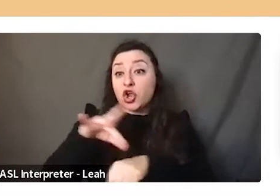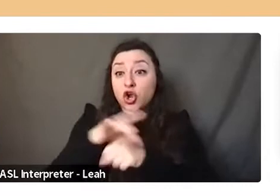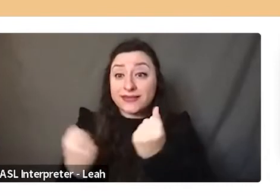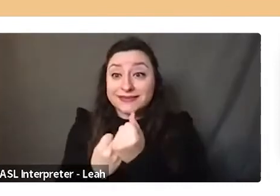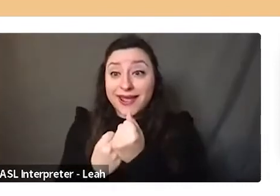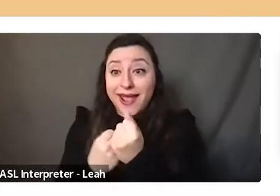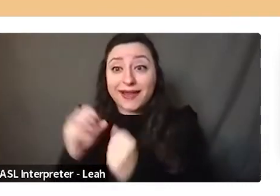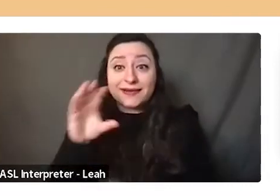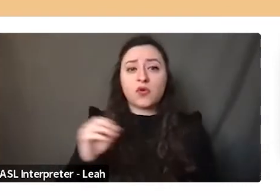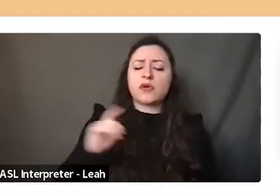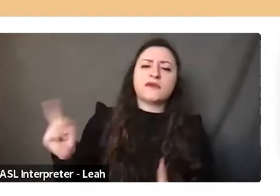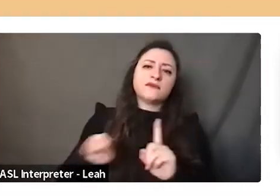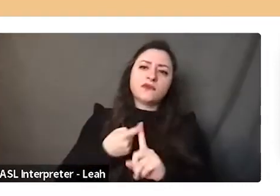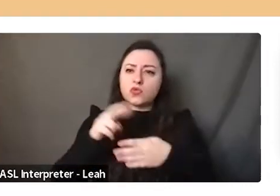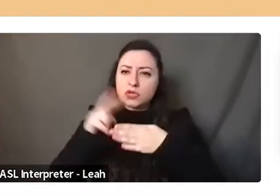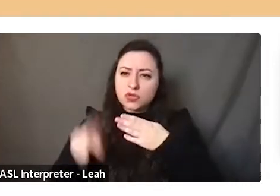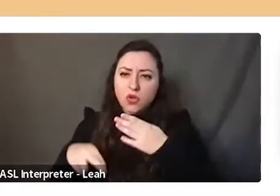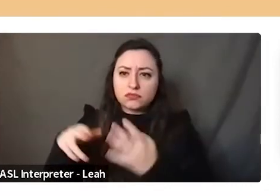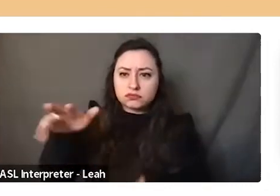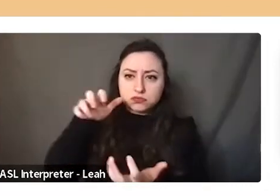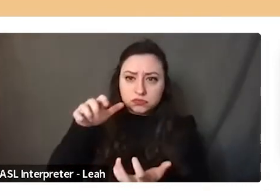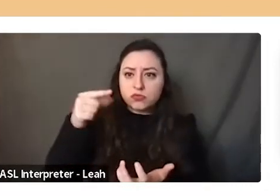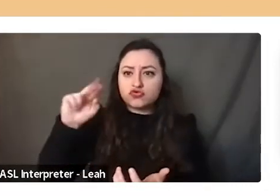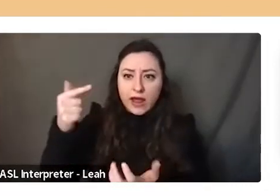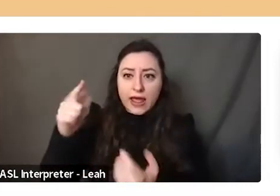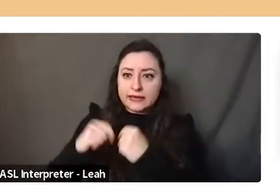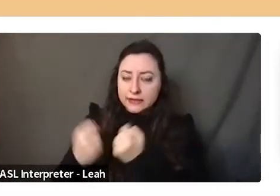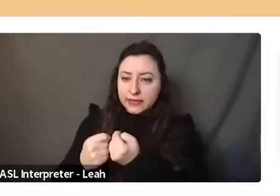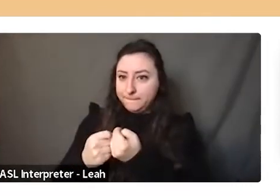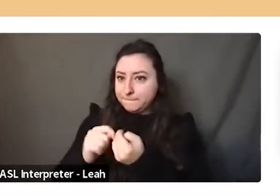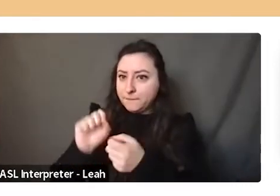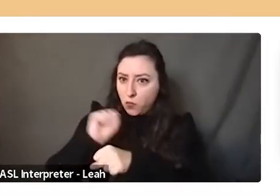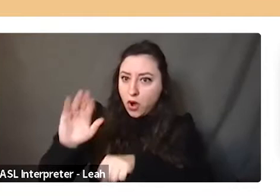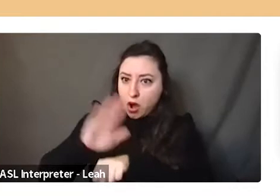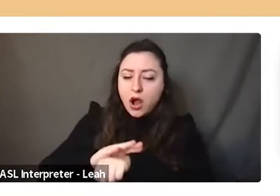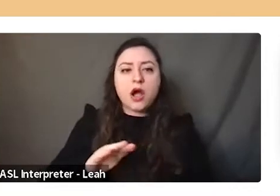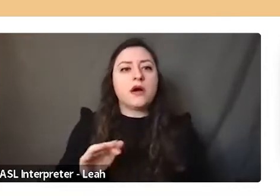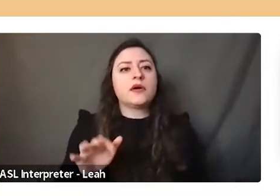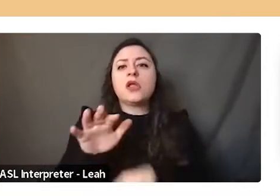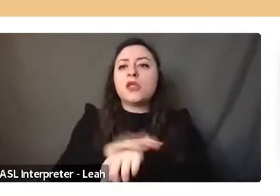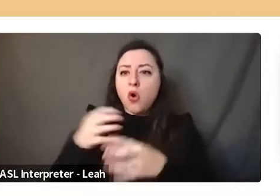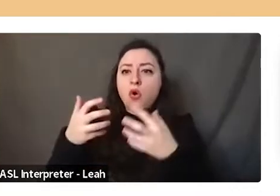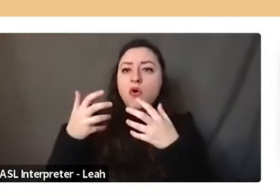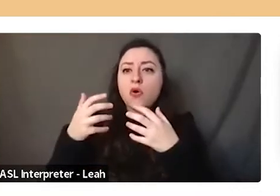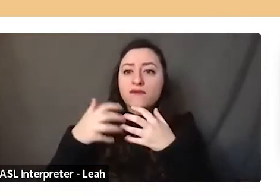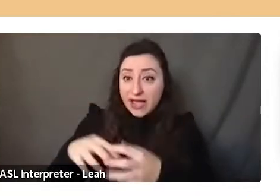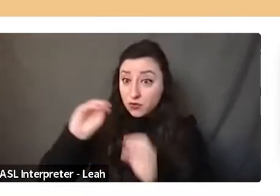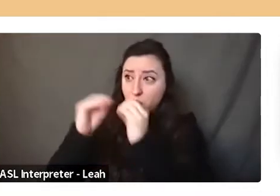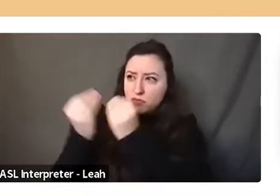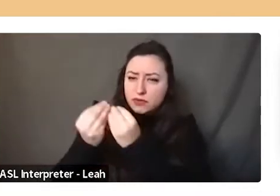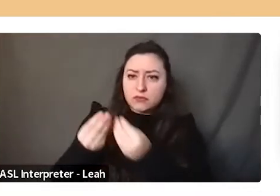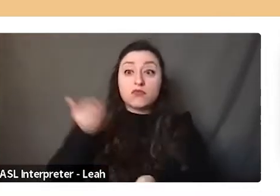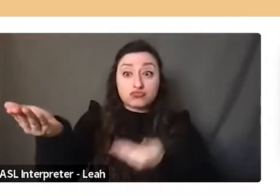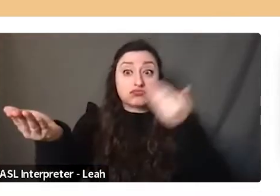the first initial results that Greg and his team was working on, the Slow Factory took those to a couple of brands